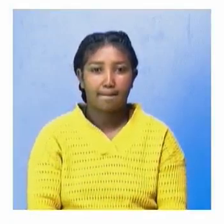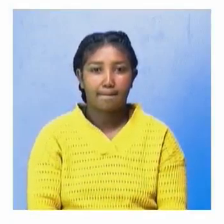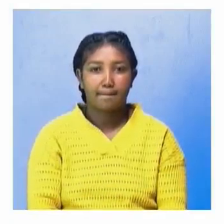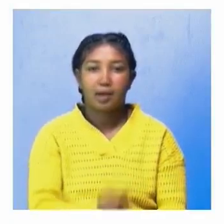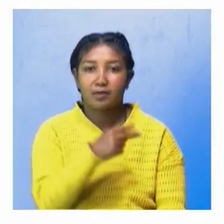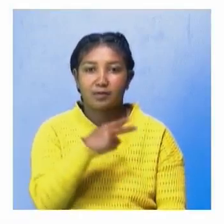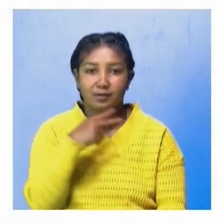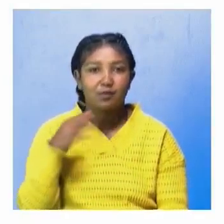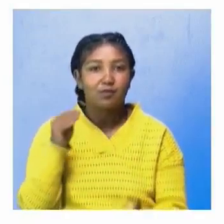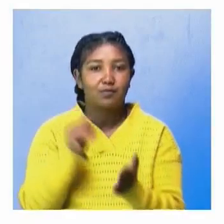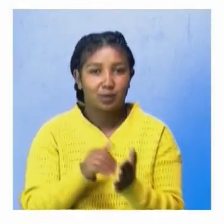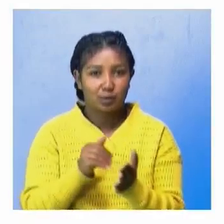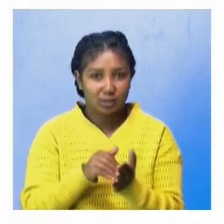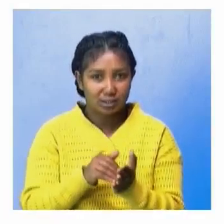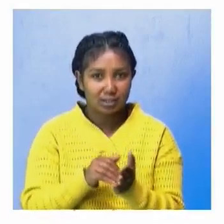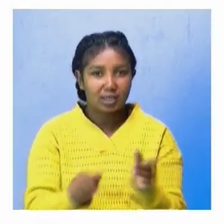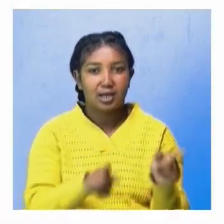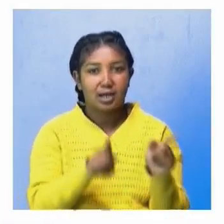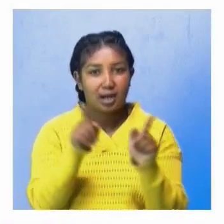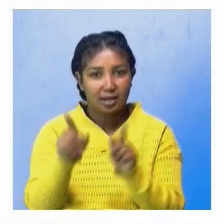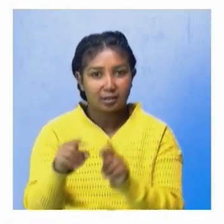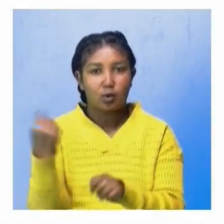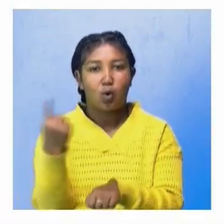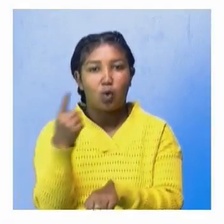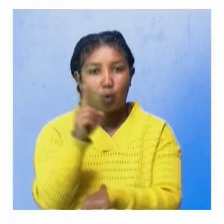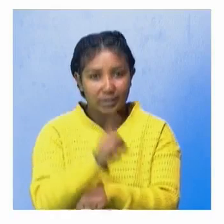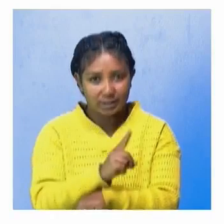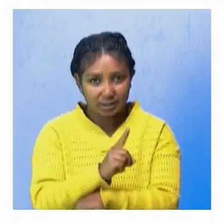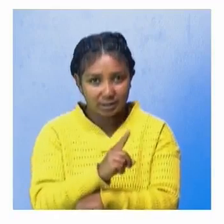Adverbs of frequency like always,